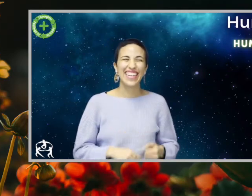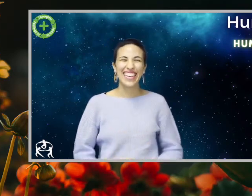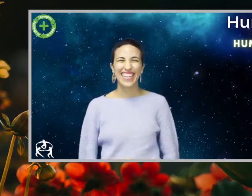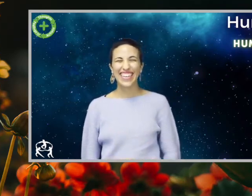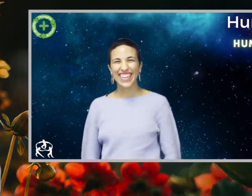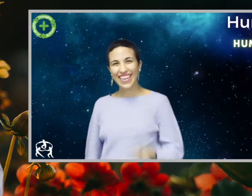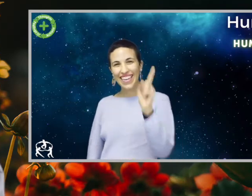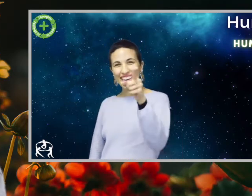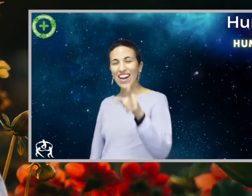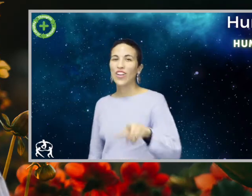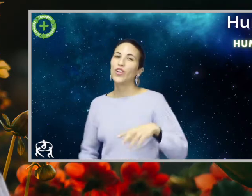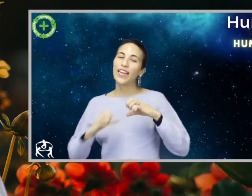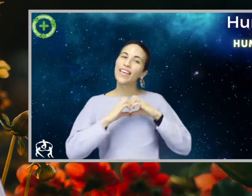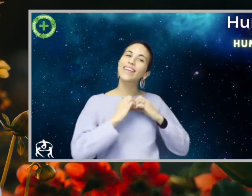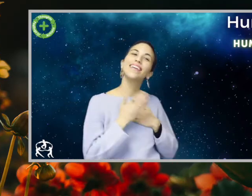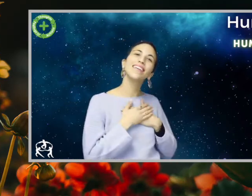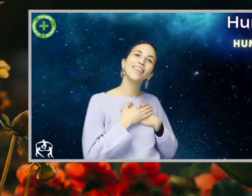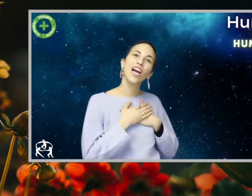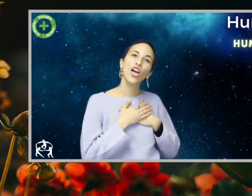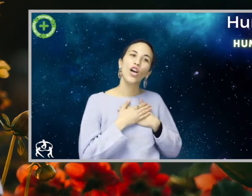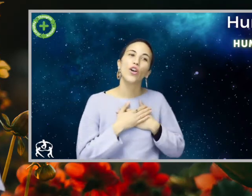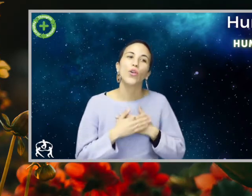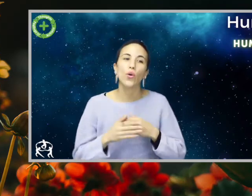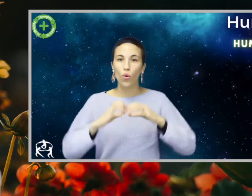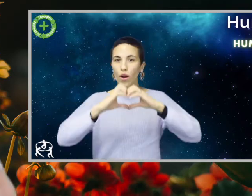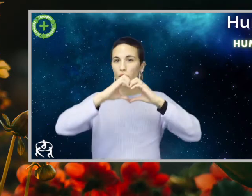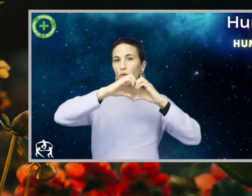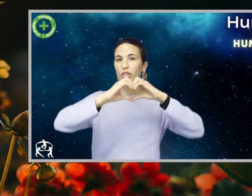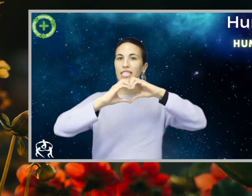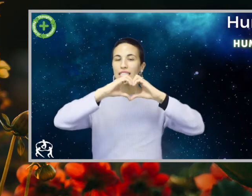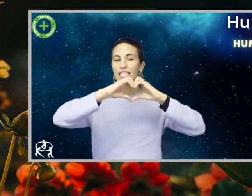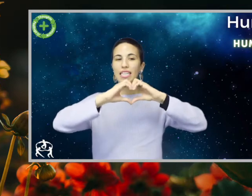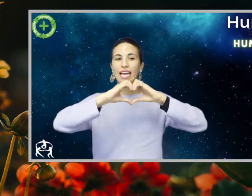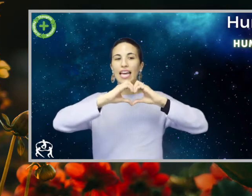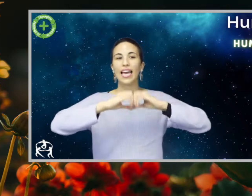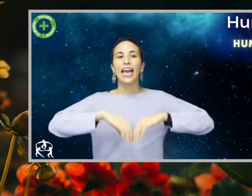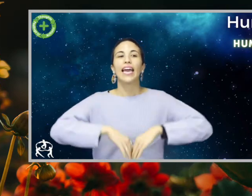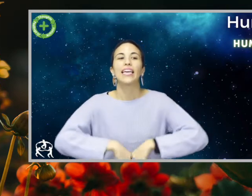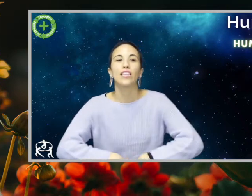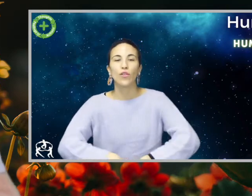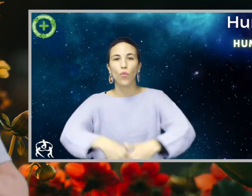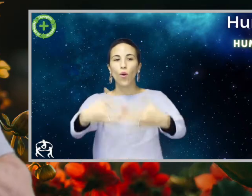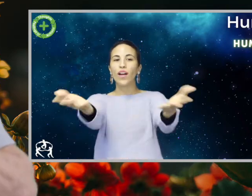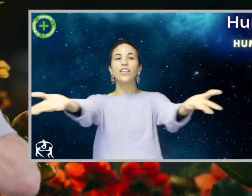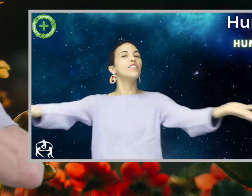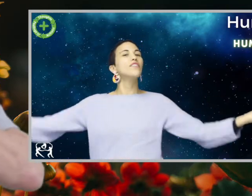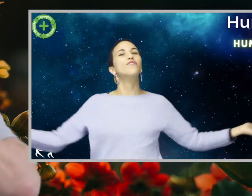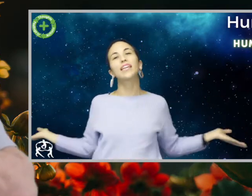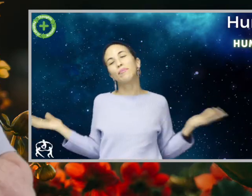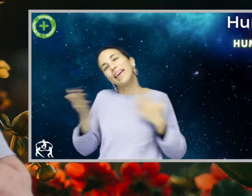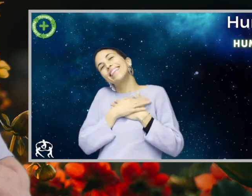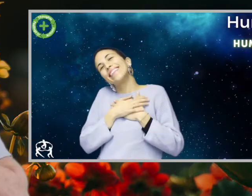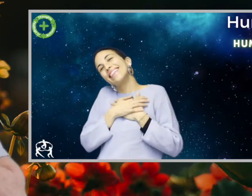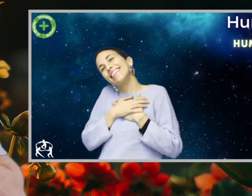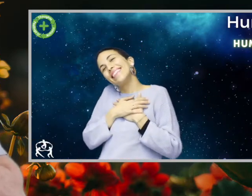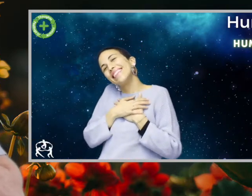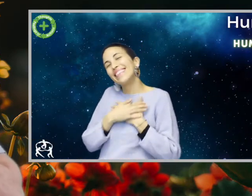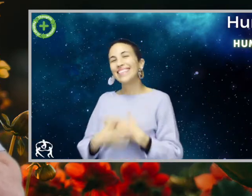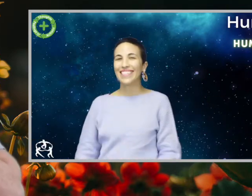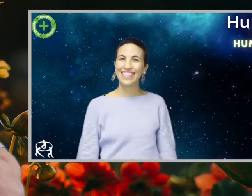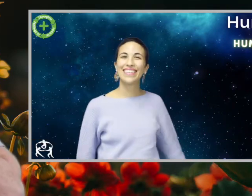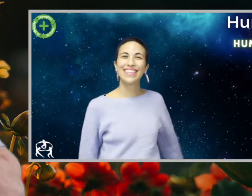right. you are unique. You are important. You are wonderfully made.